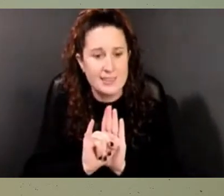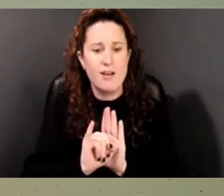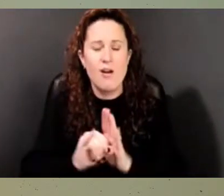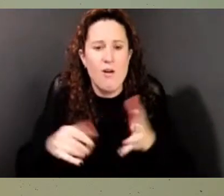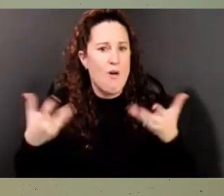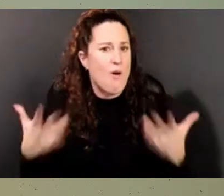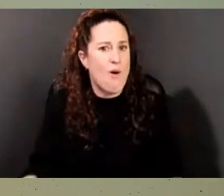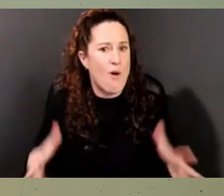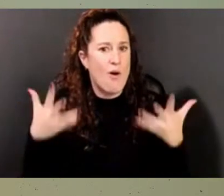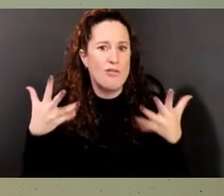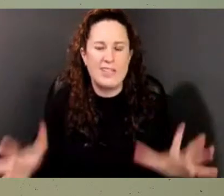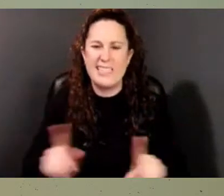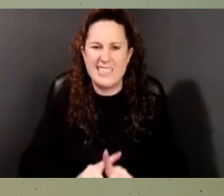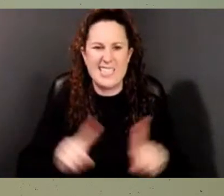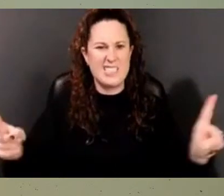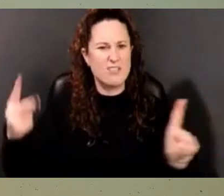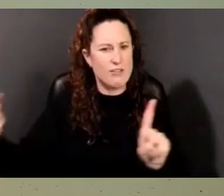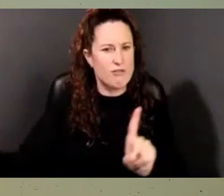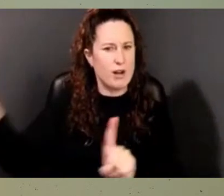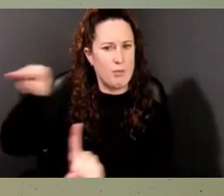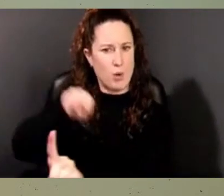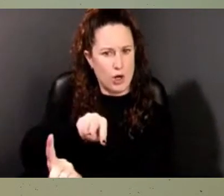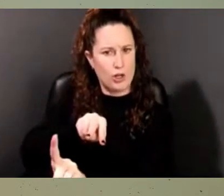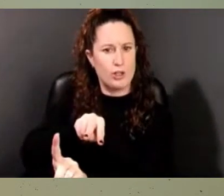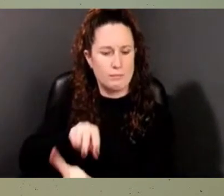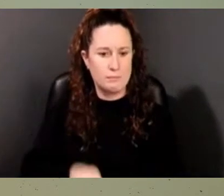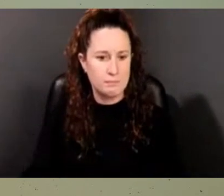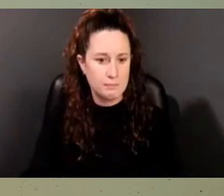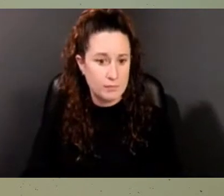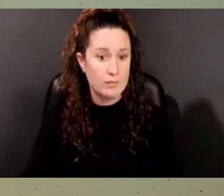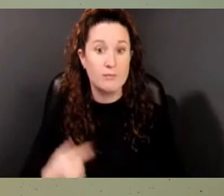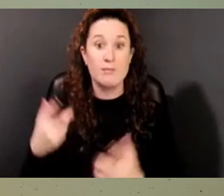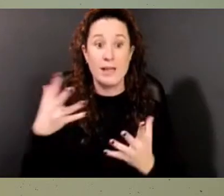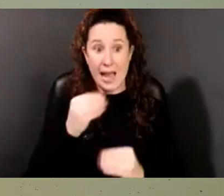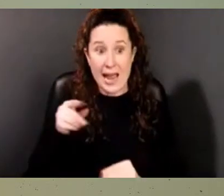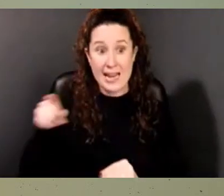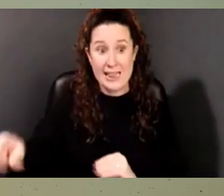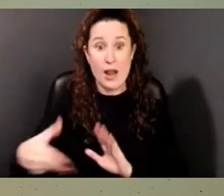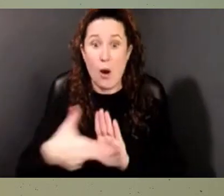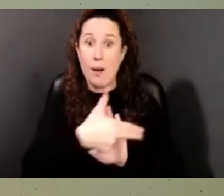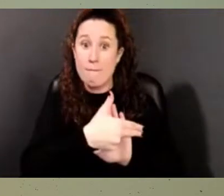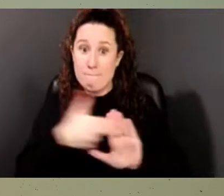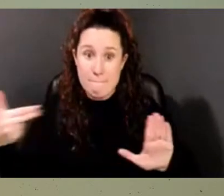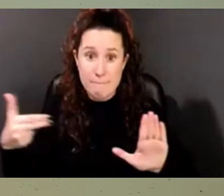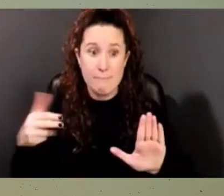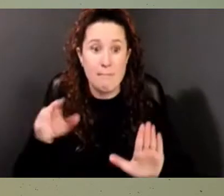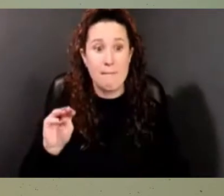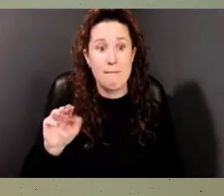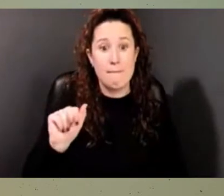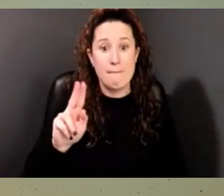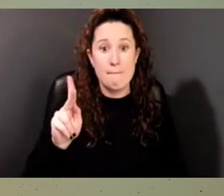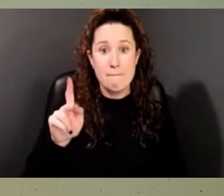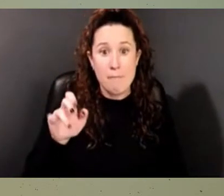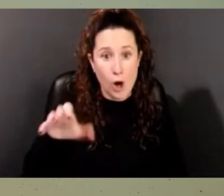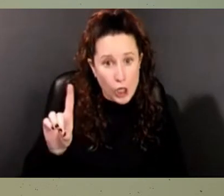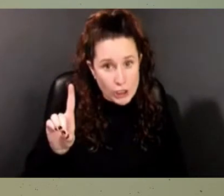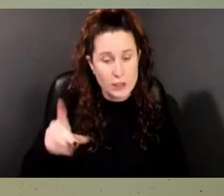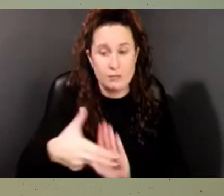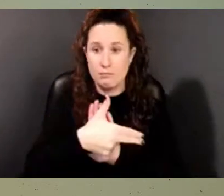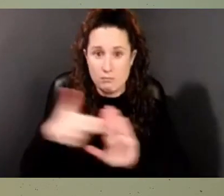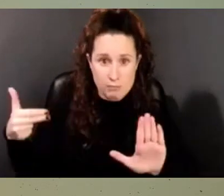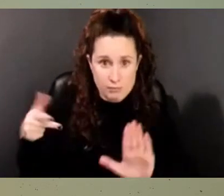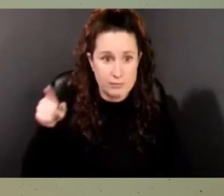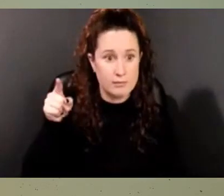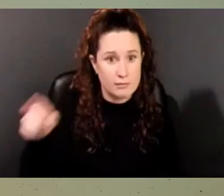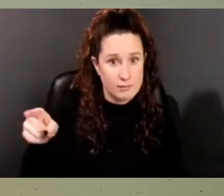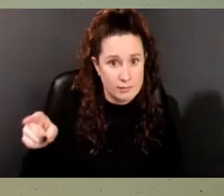different positioning. And we're talking about them being marked, right? They themselves are